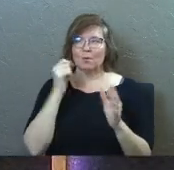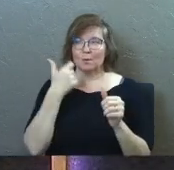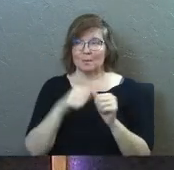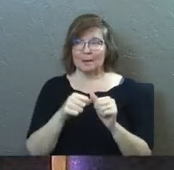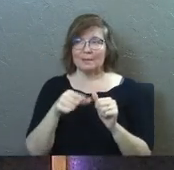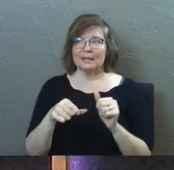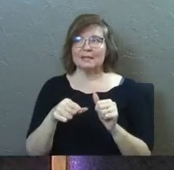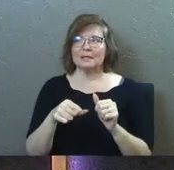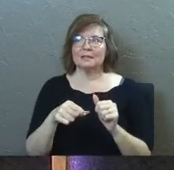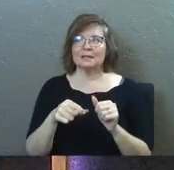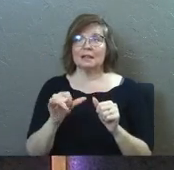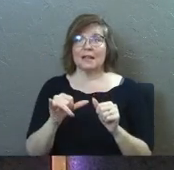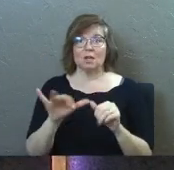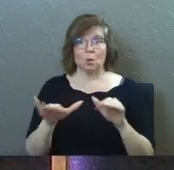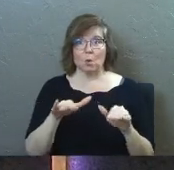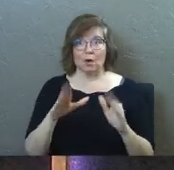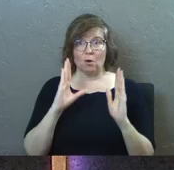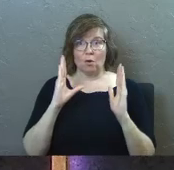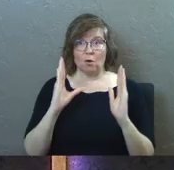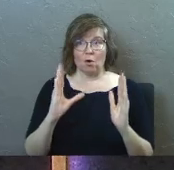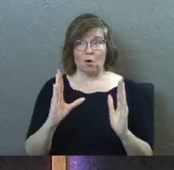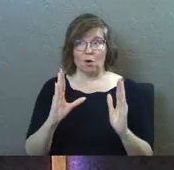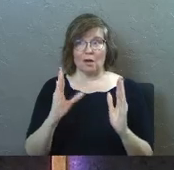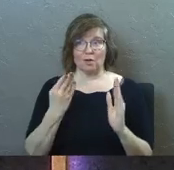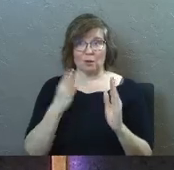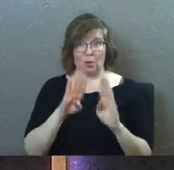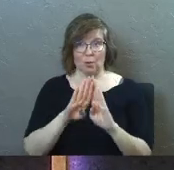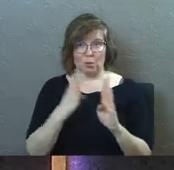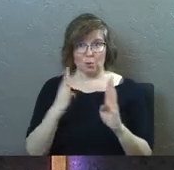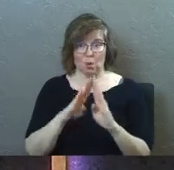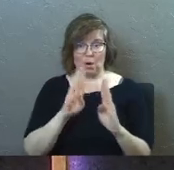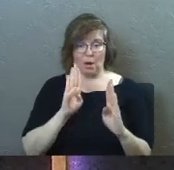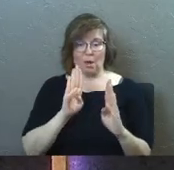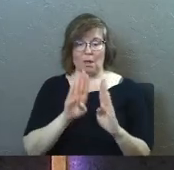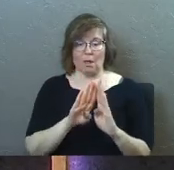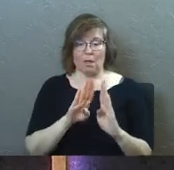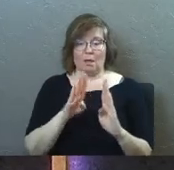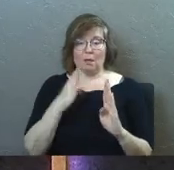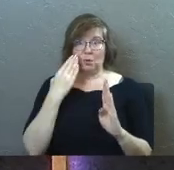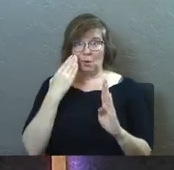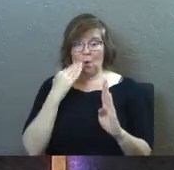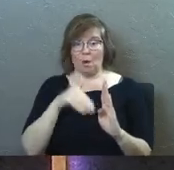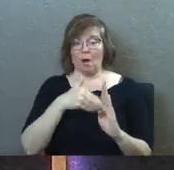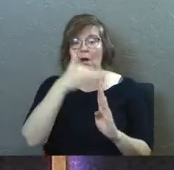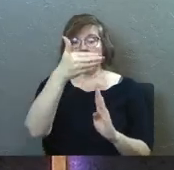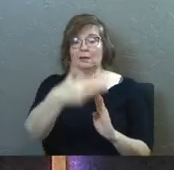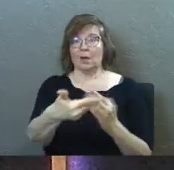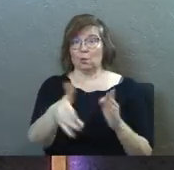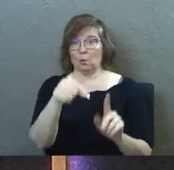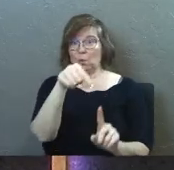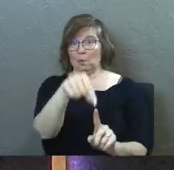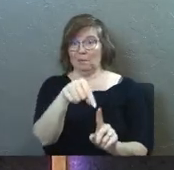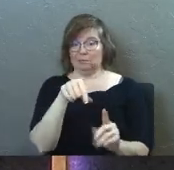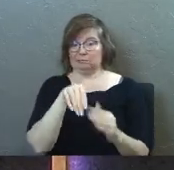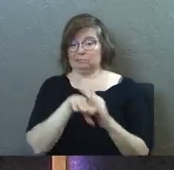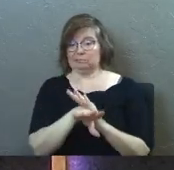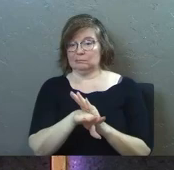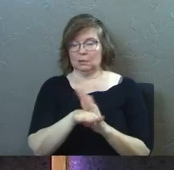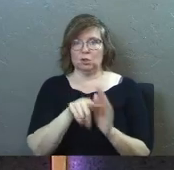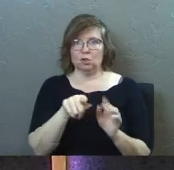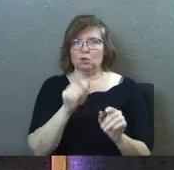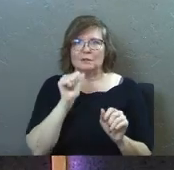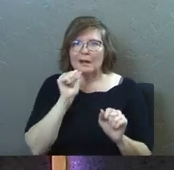if you remember this, but he's like, it's like you're walking down a hallway and you're about to go through a doorway. And you know that what's on the other side of that doorway, you're